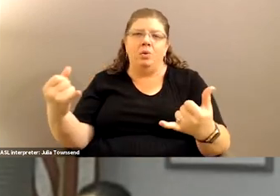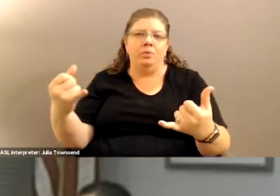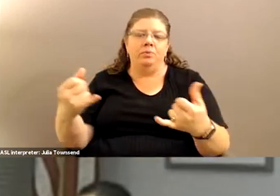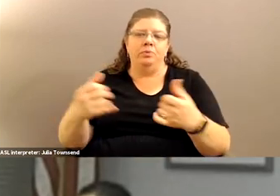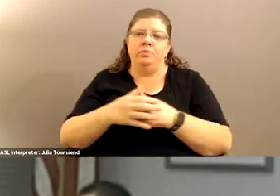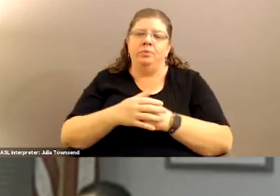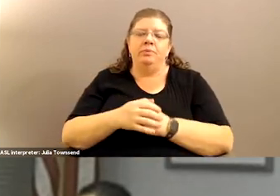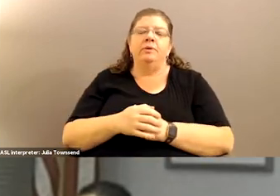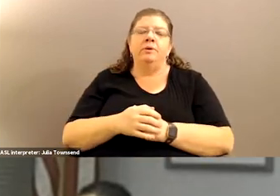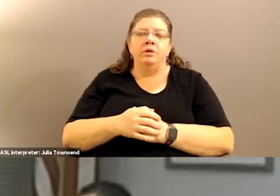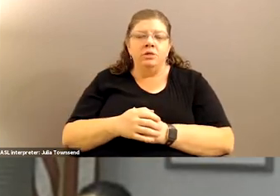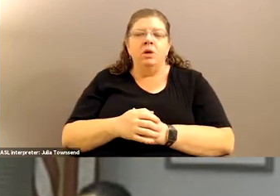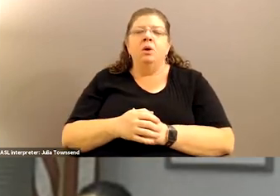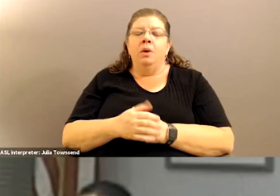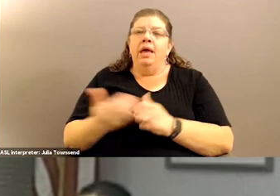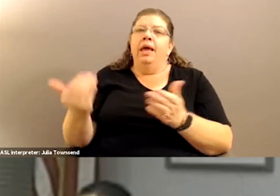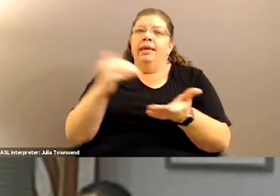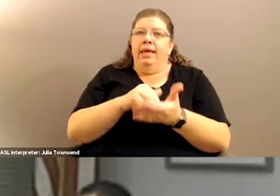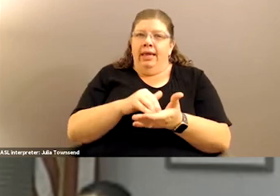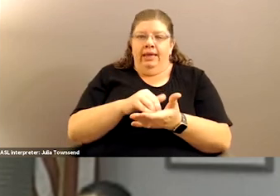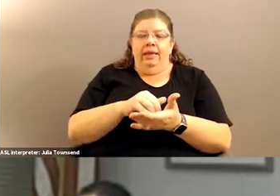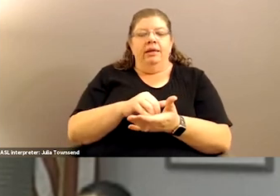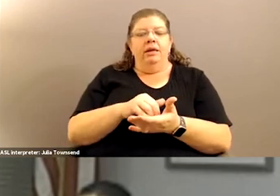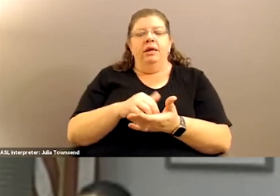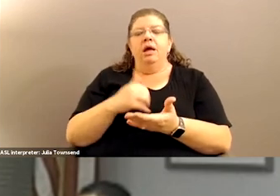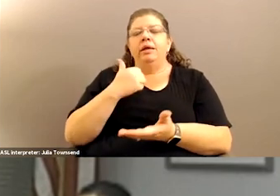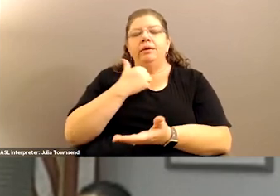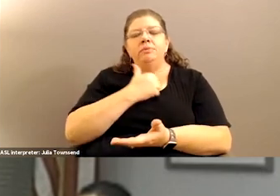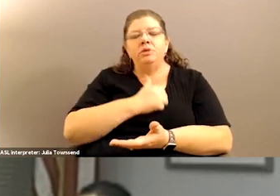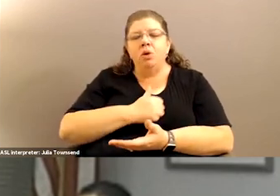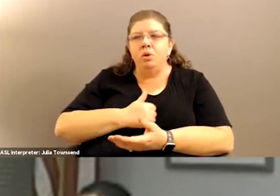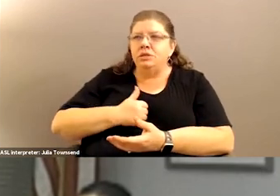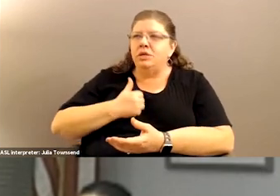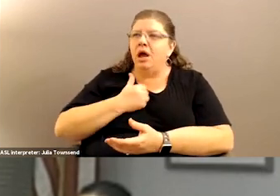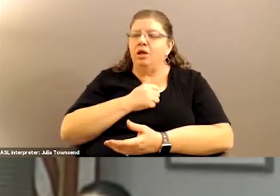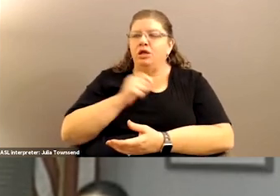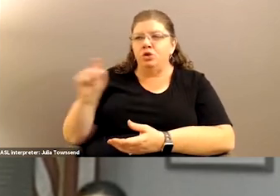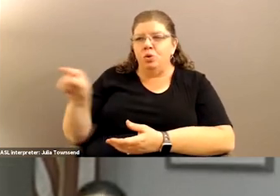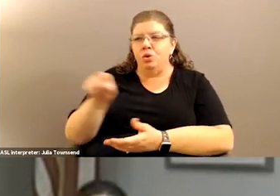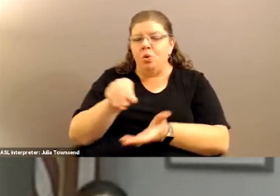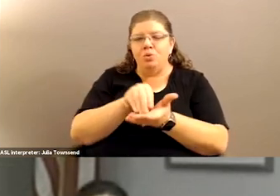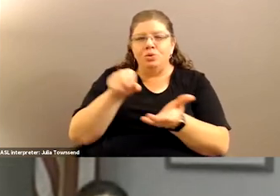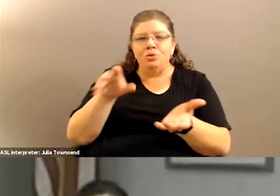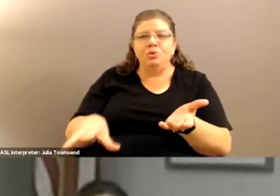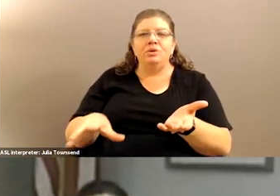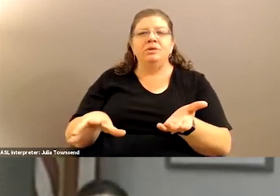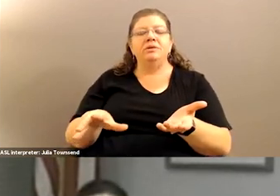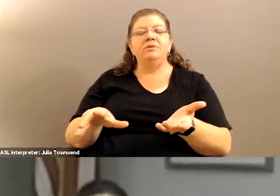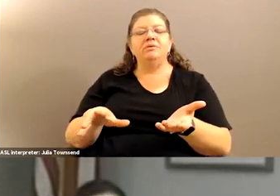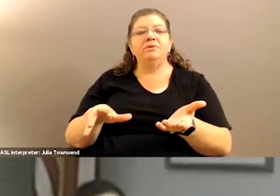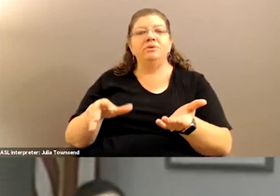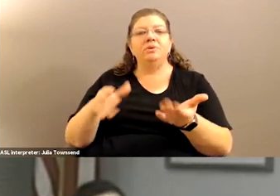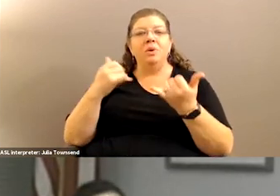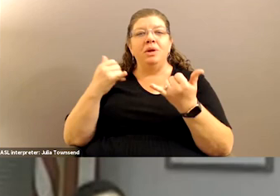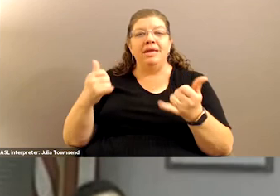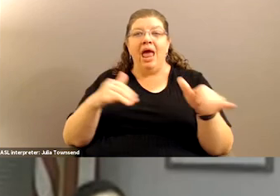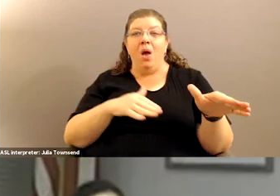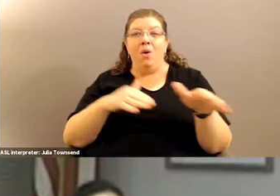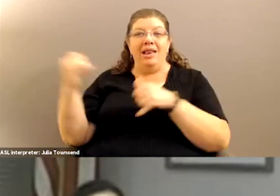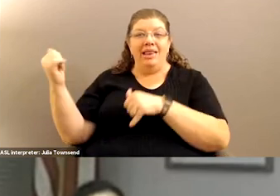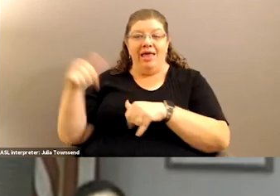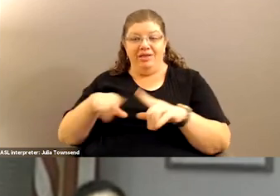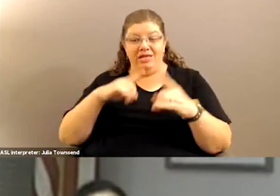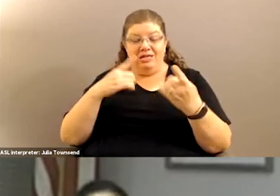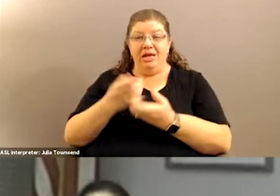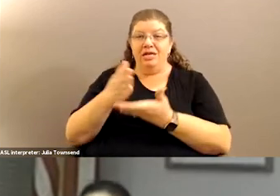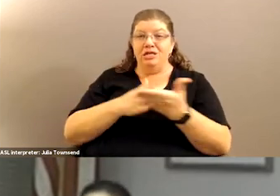so i again i am so sorry and i apologize to those students who have now left this district and some brothers